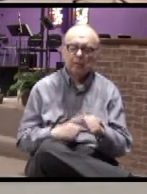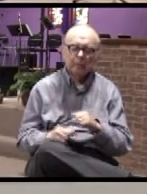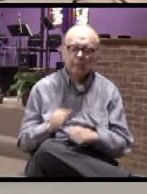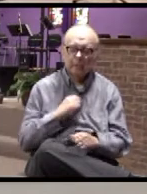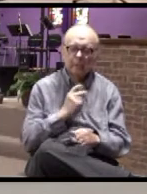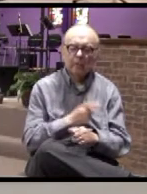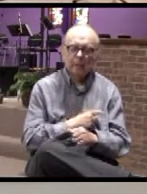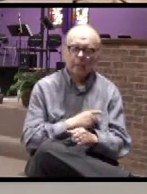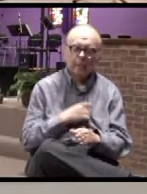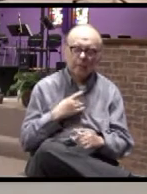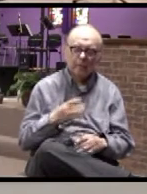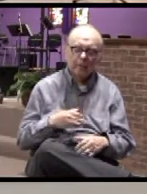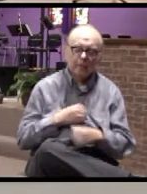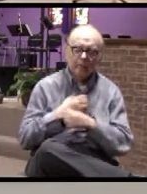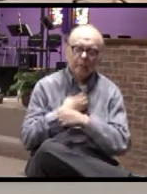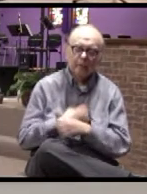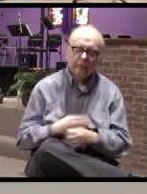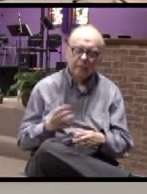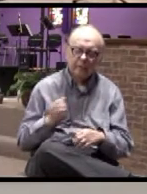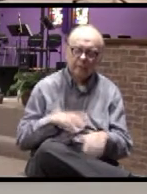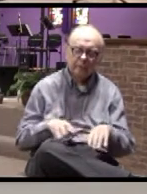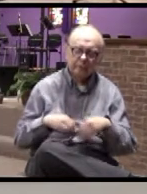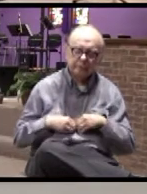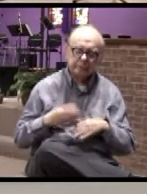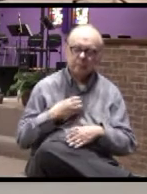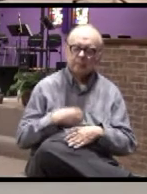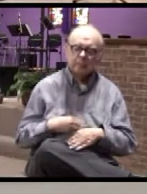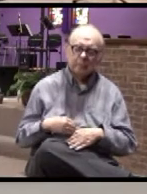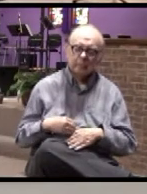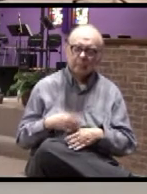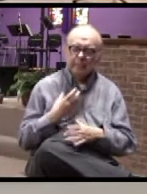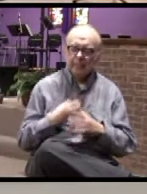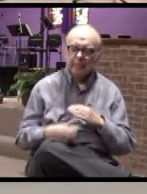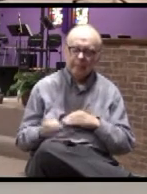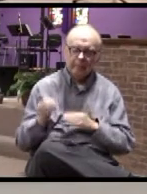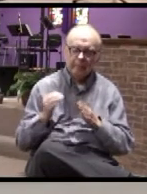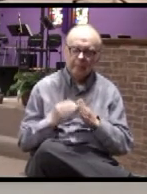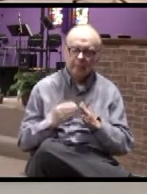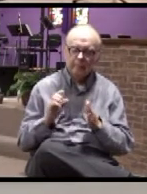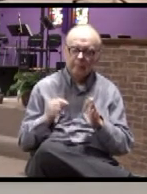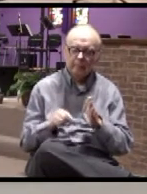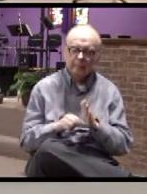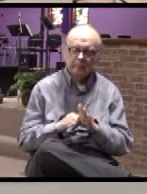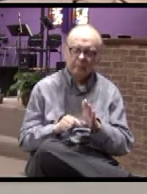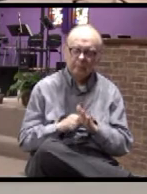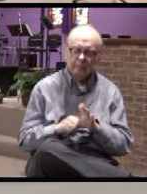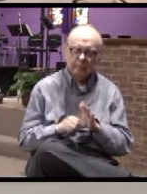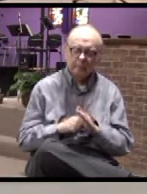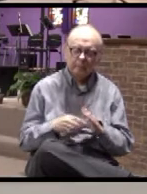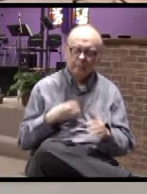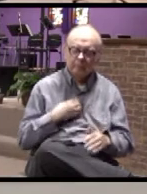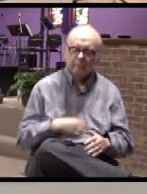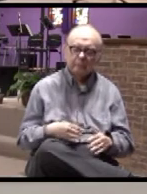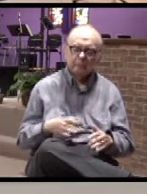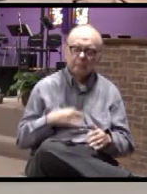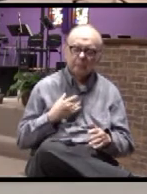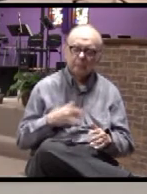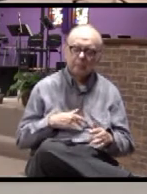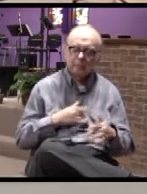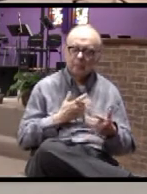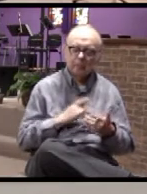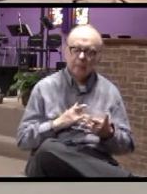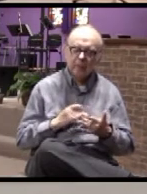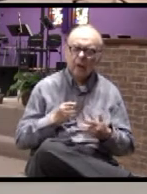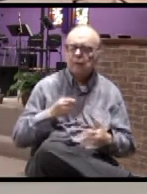powerful passion of acceptance, a passion that flows out of the center of the gospel, and a passion that fills the heart